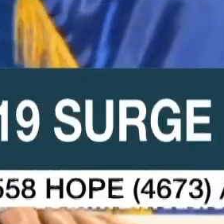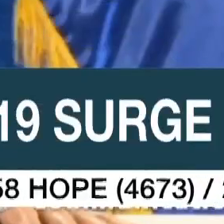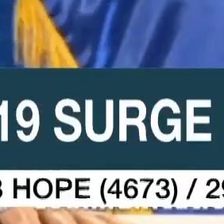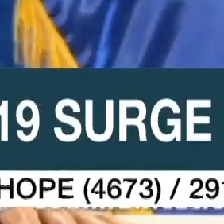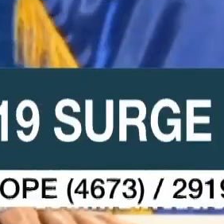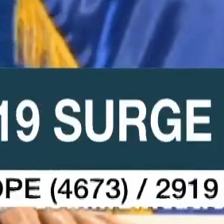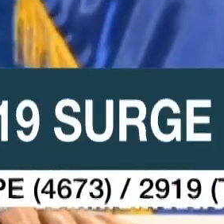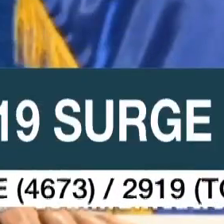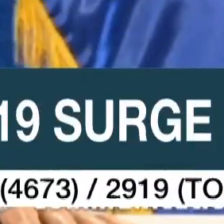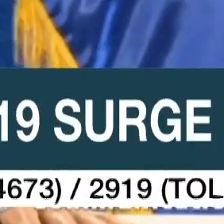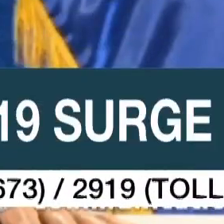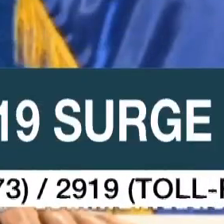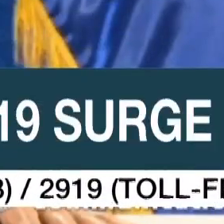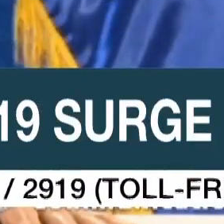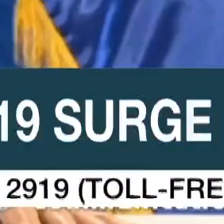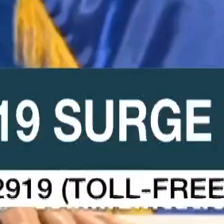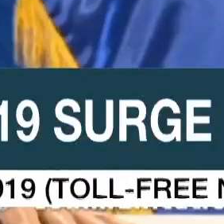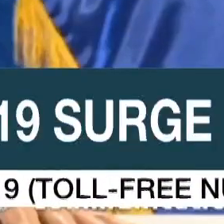There's a